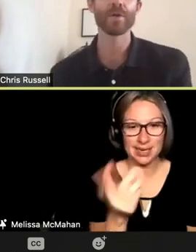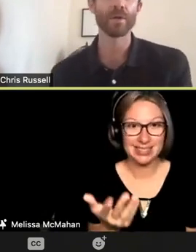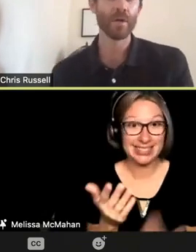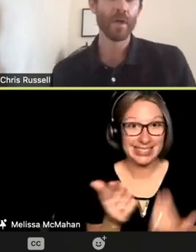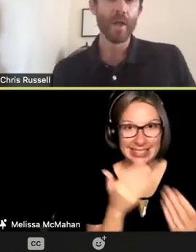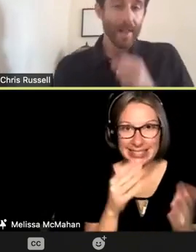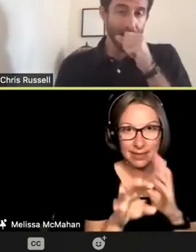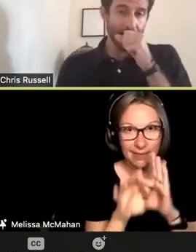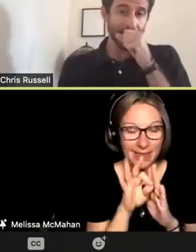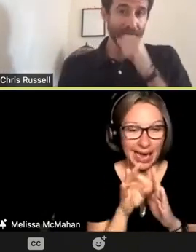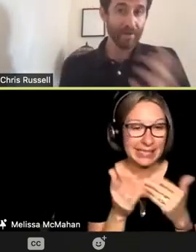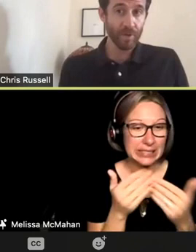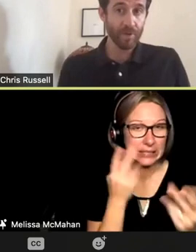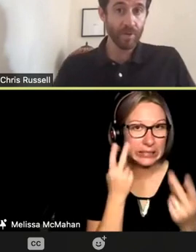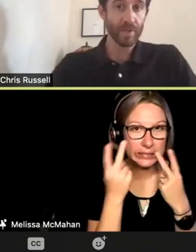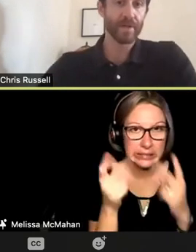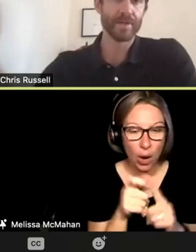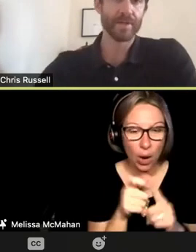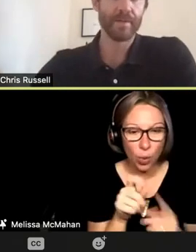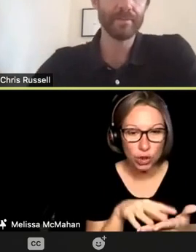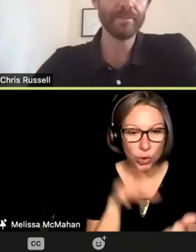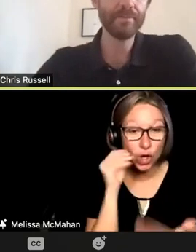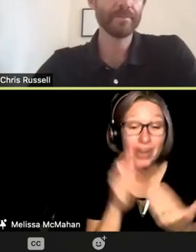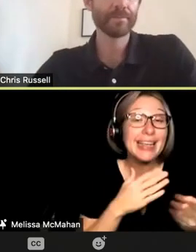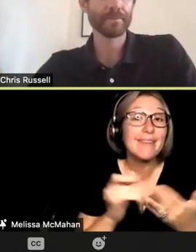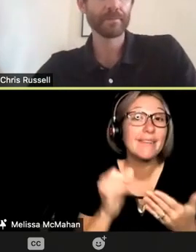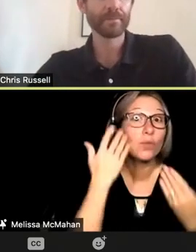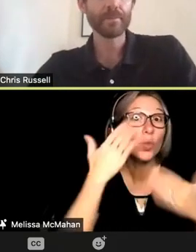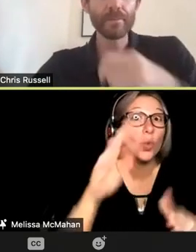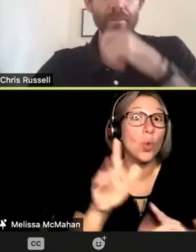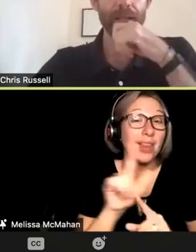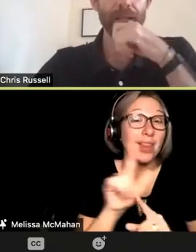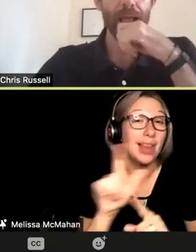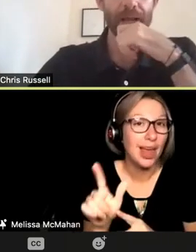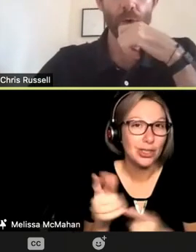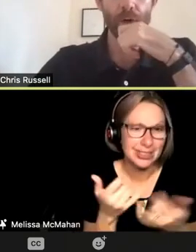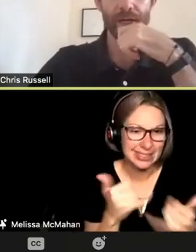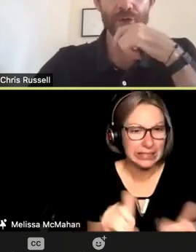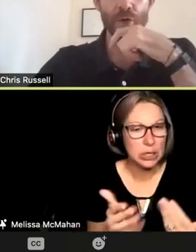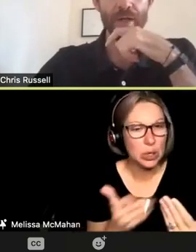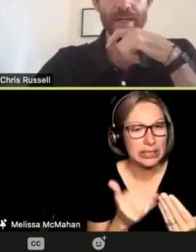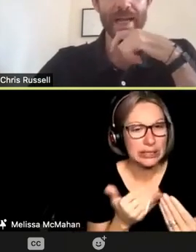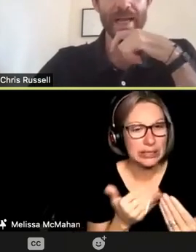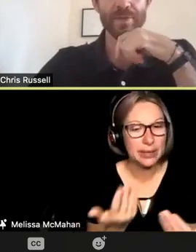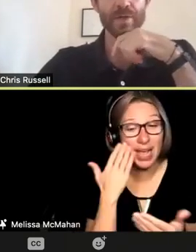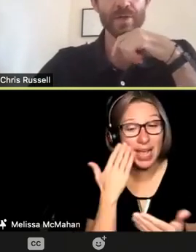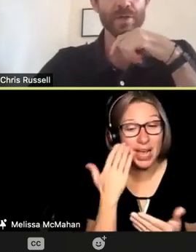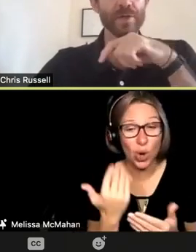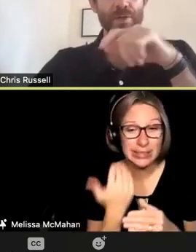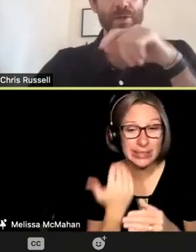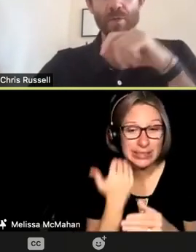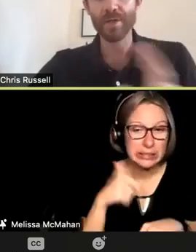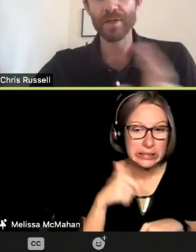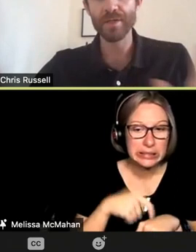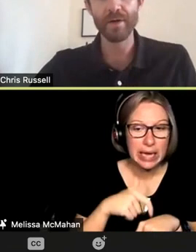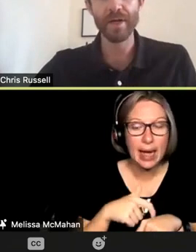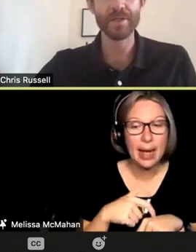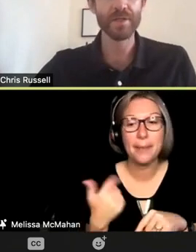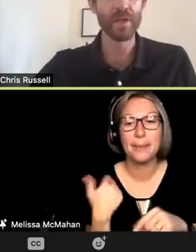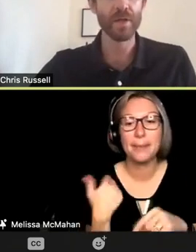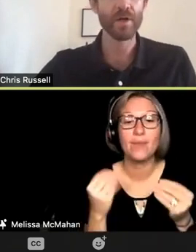sight word to learn, even if you don't know the letters yet. Okay. I know we're getting short on time, so there's some